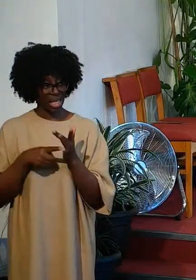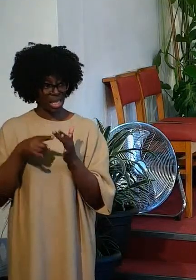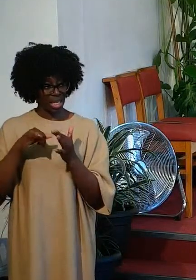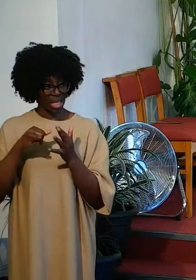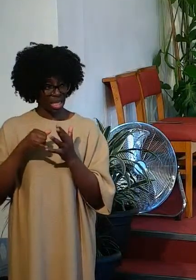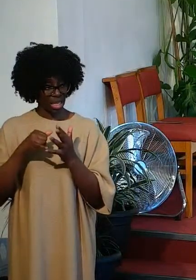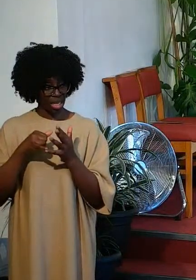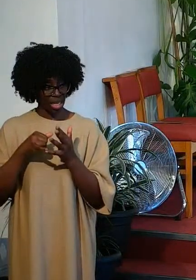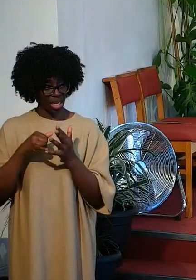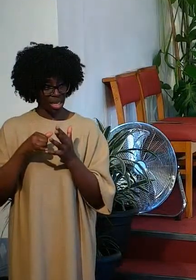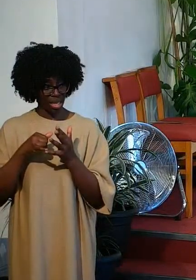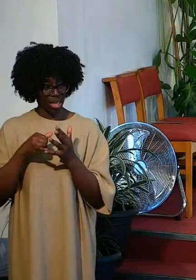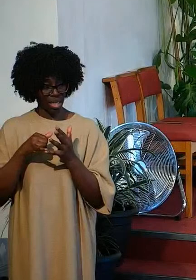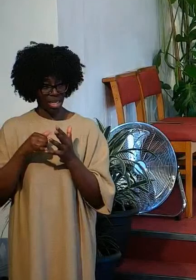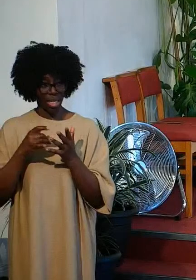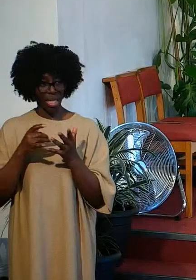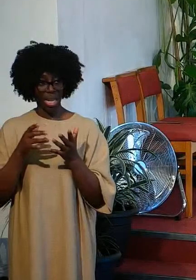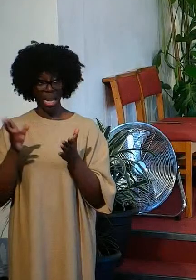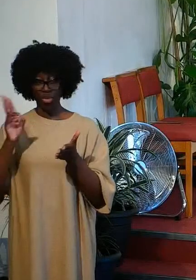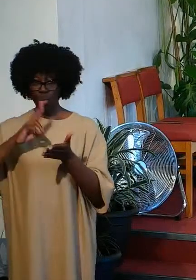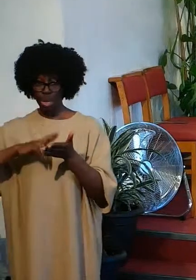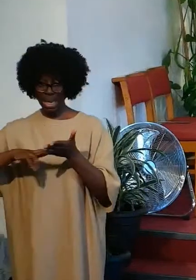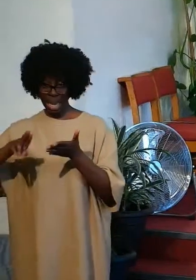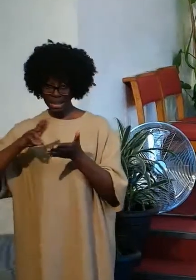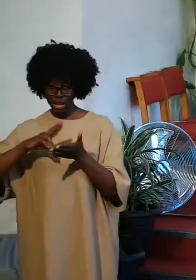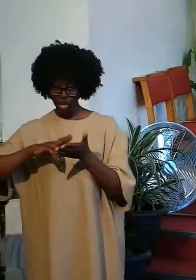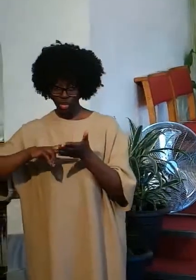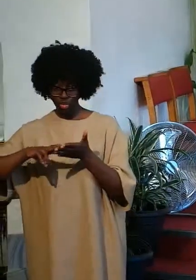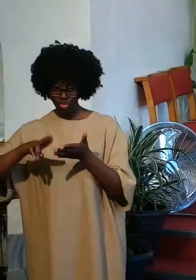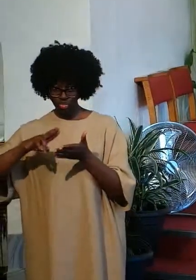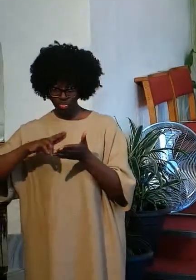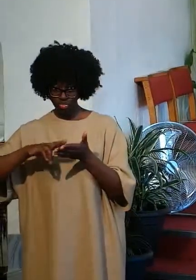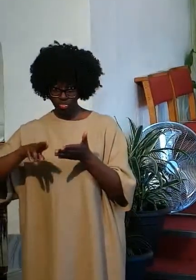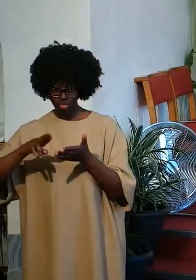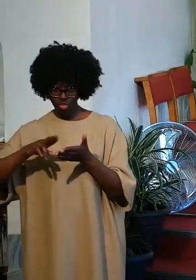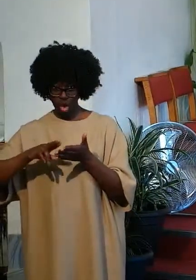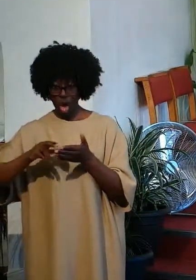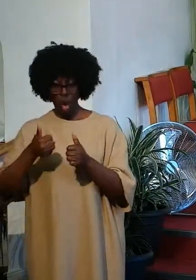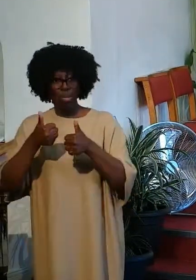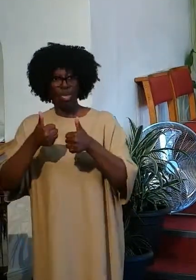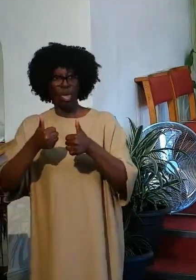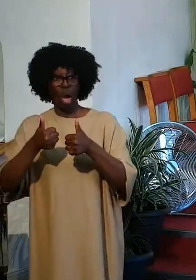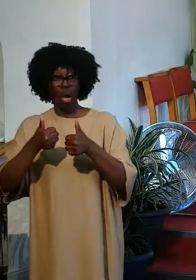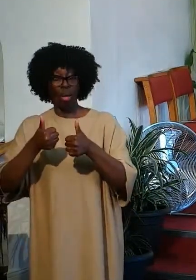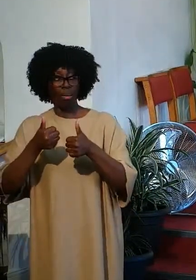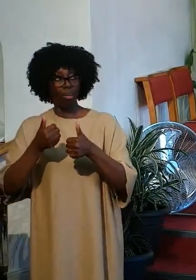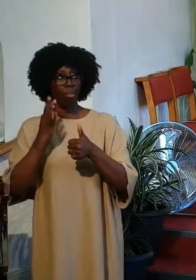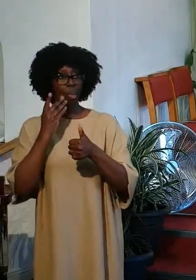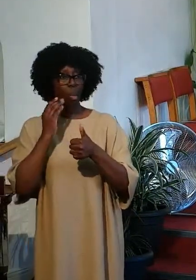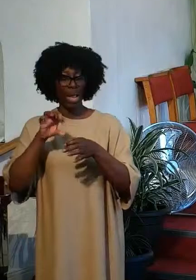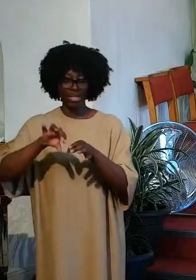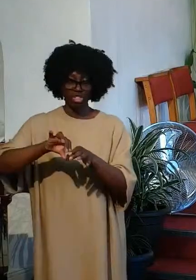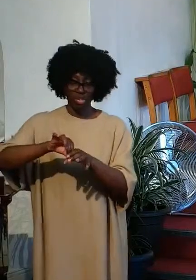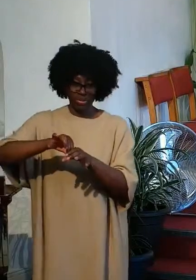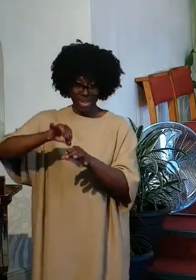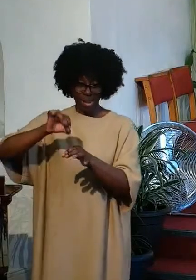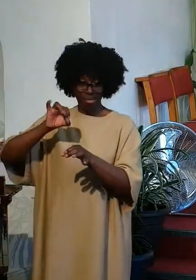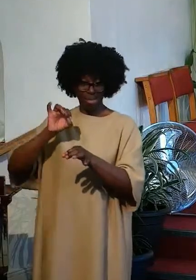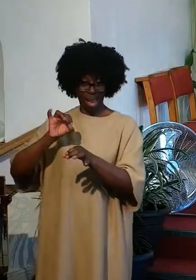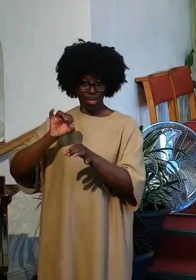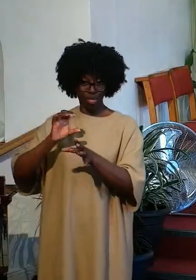the same way they would if they were in the package as the coconut or as the almonds or as the olives.